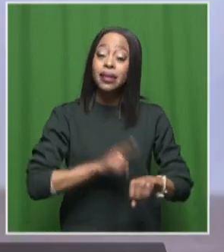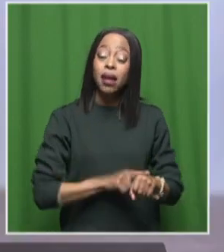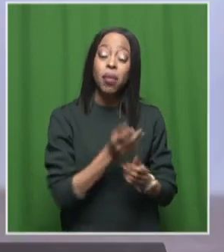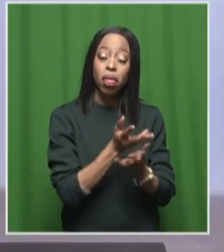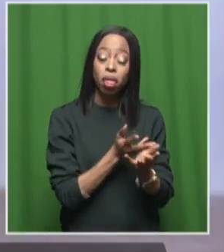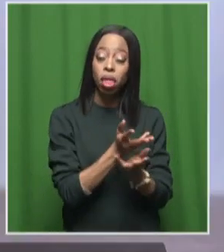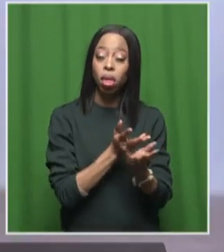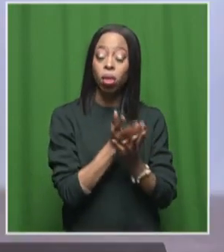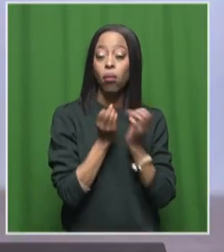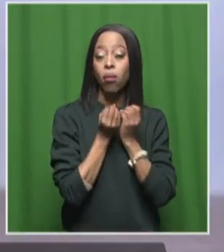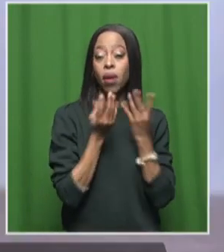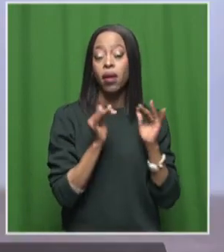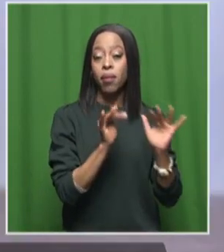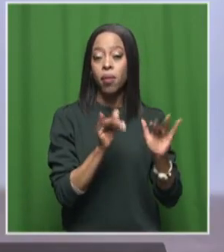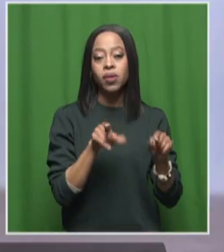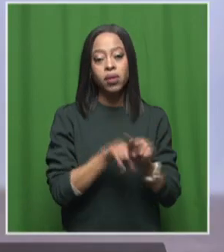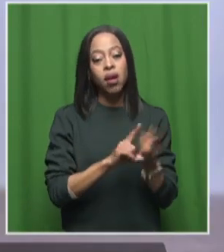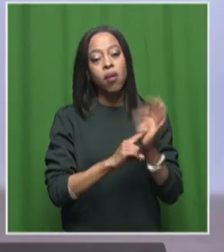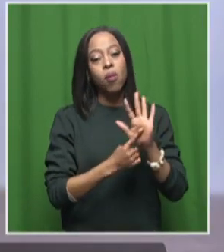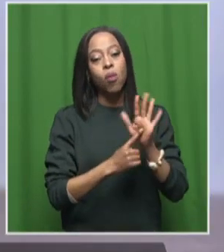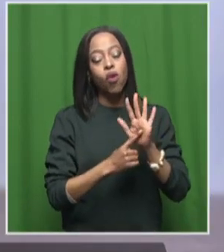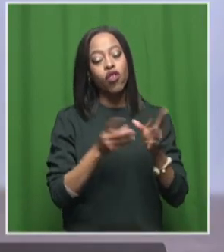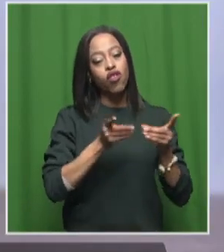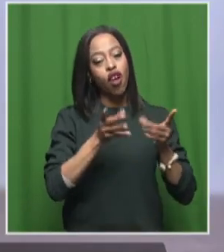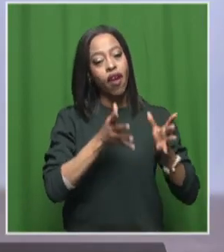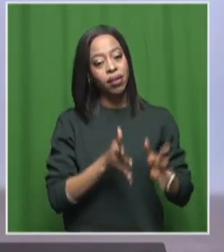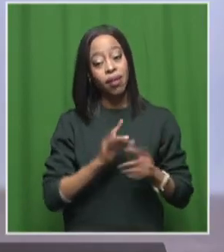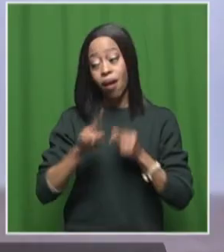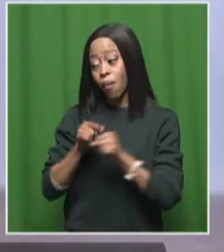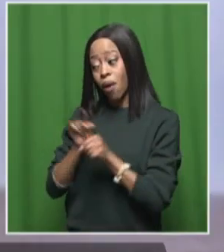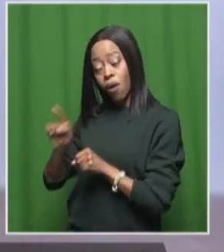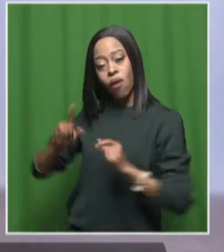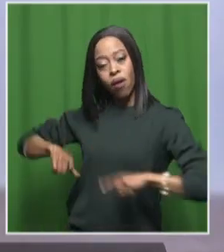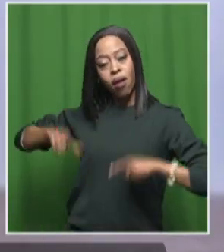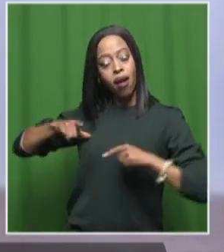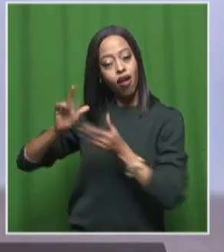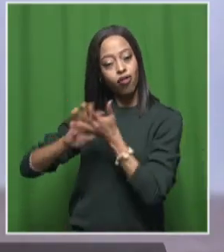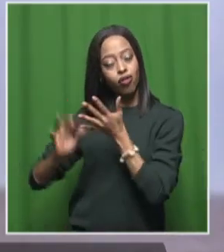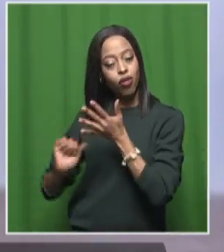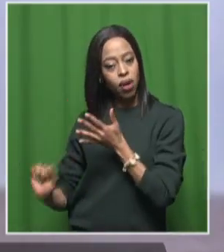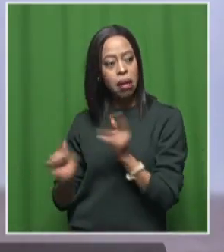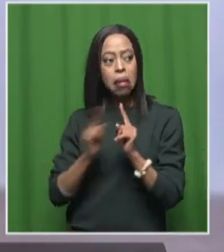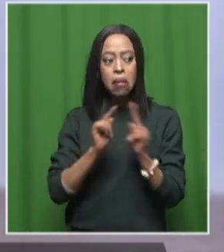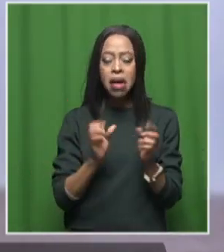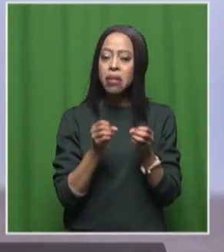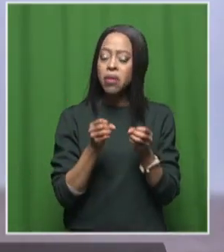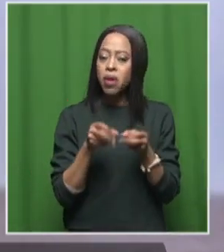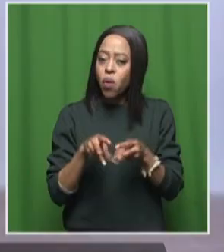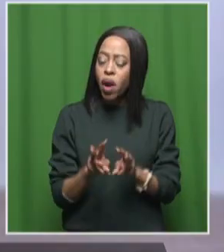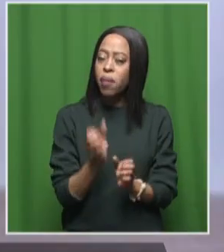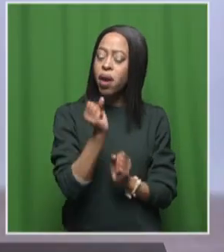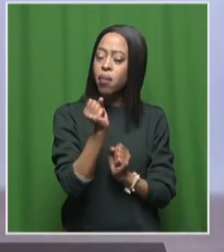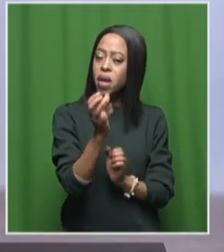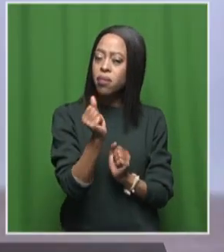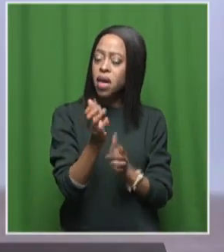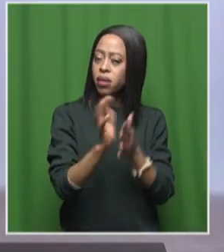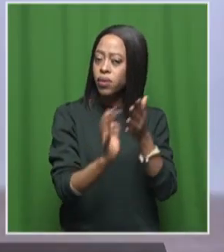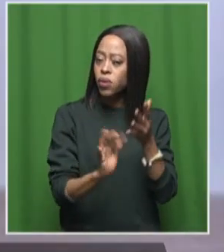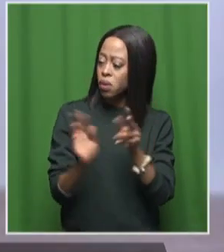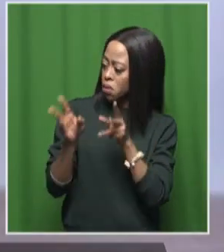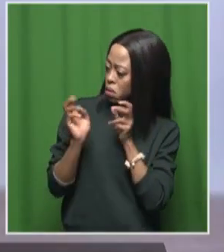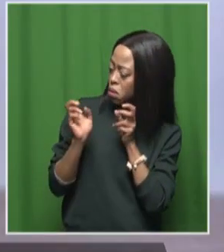a lot of people, even movie directors, about Mr. Pholo's life story. A lot of them, in a manner in which I was narrating the story, they actually said,